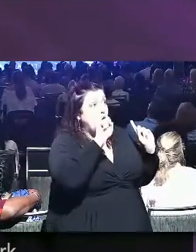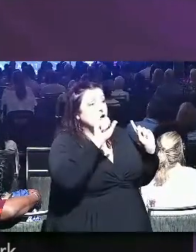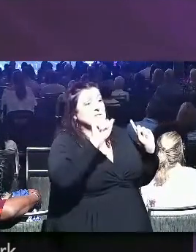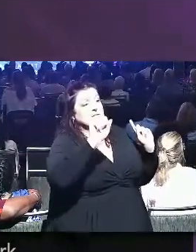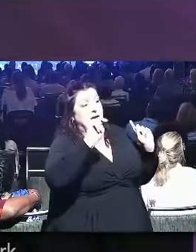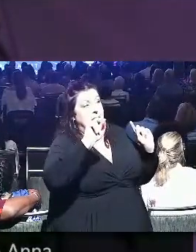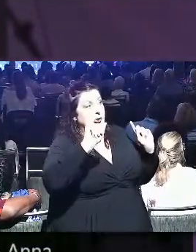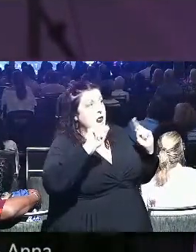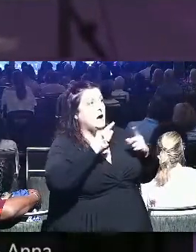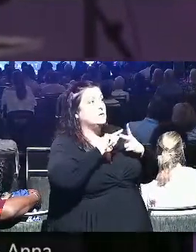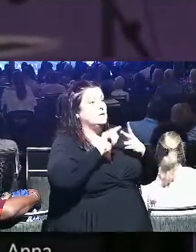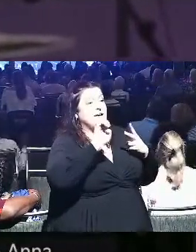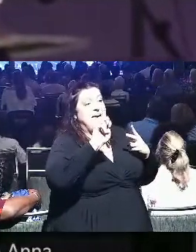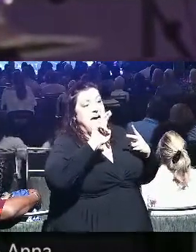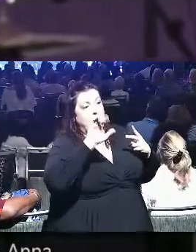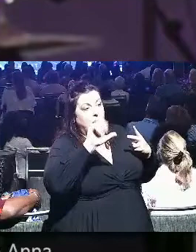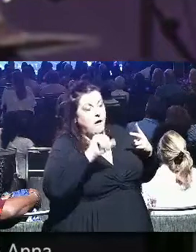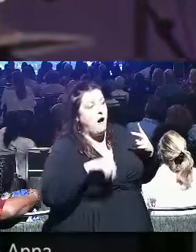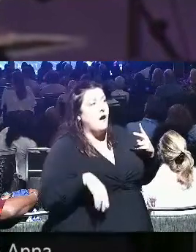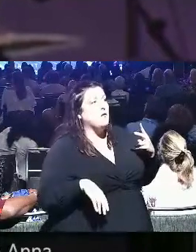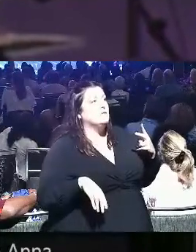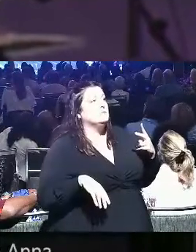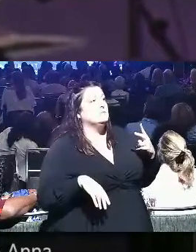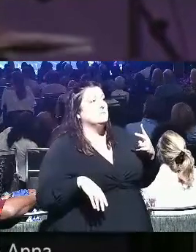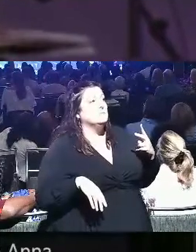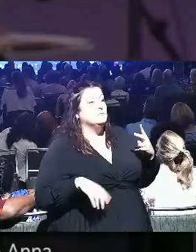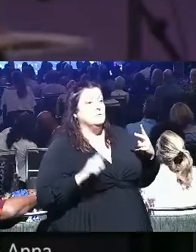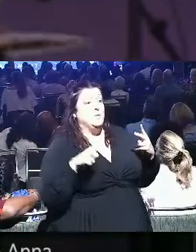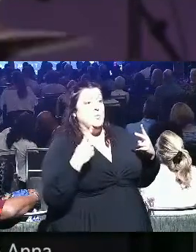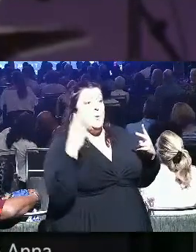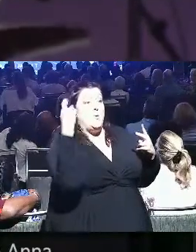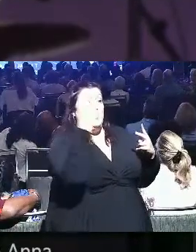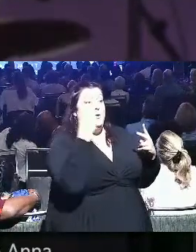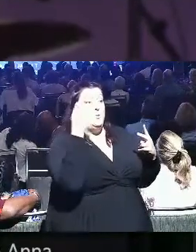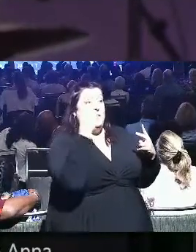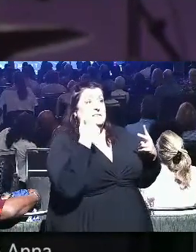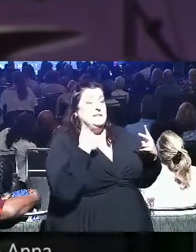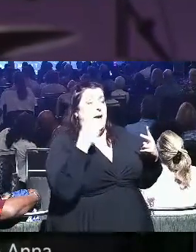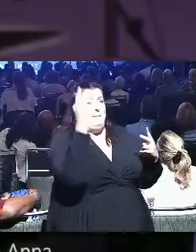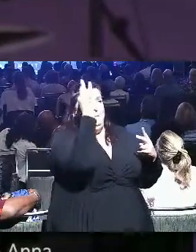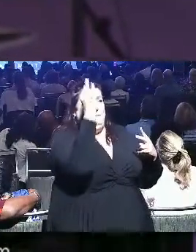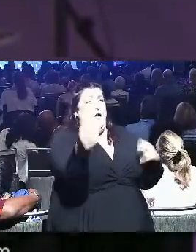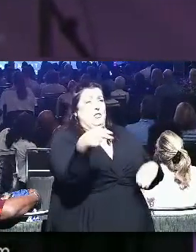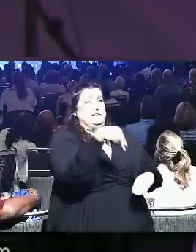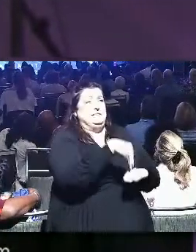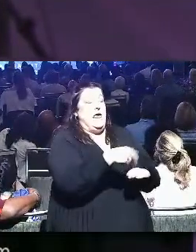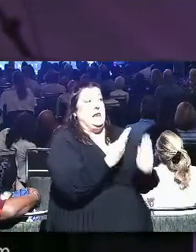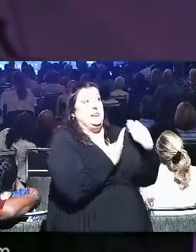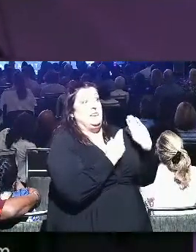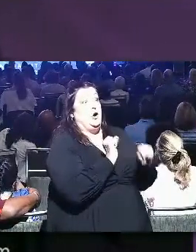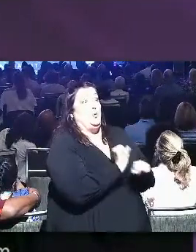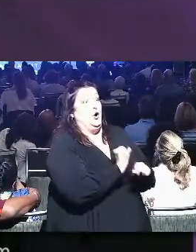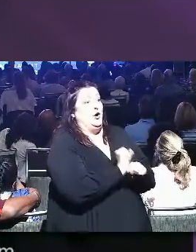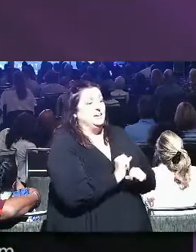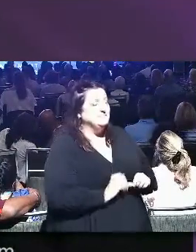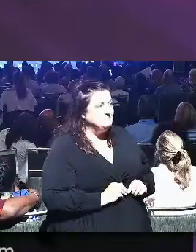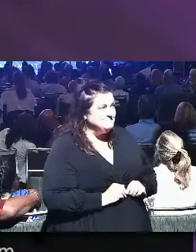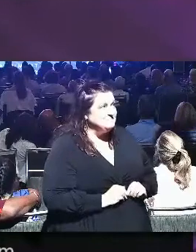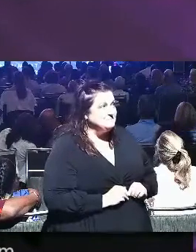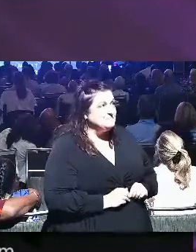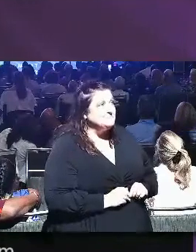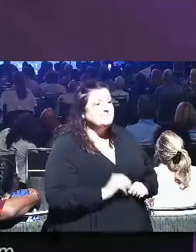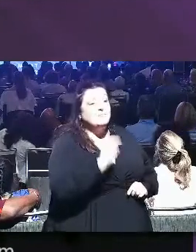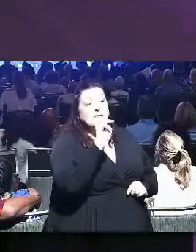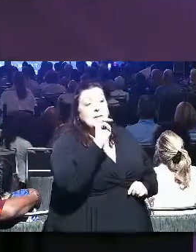the Conference Direct staff. It's the only reason I'm barely standing right now. I want to thank the